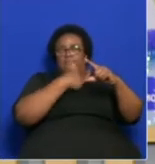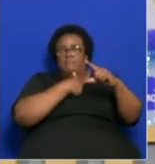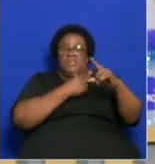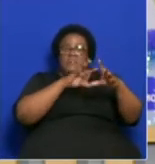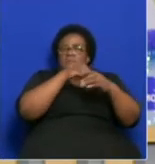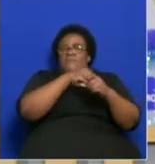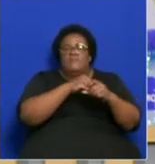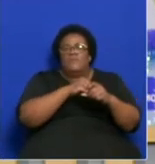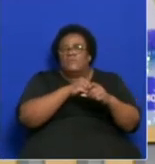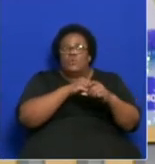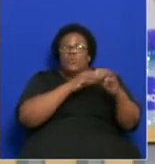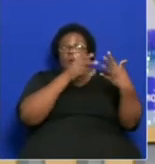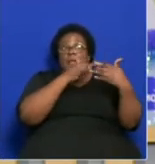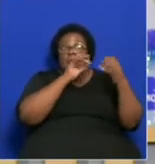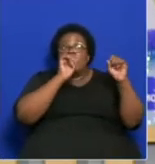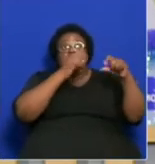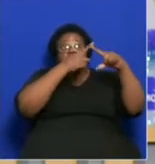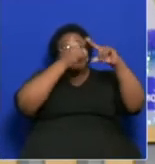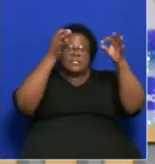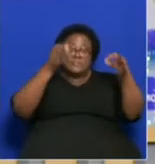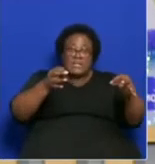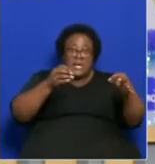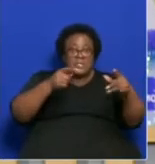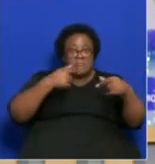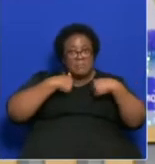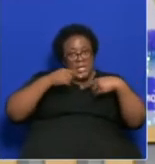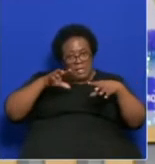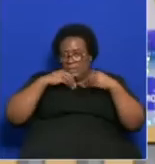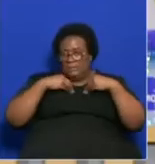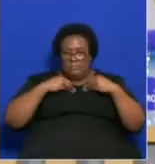upon, I accept, hence.